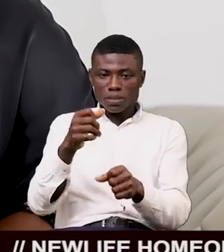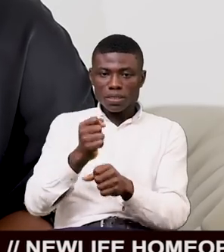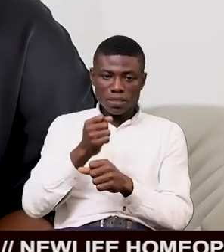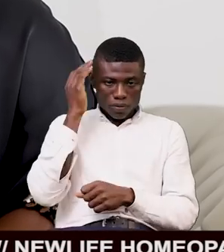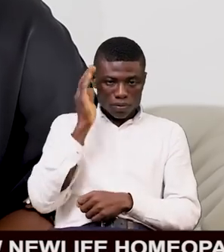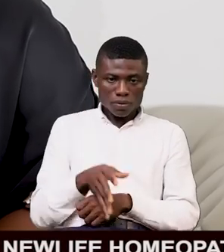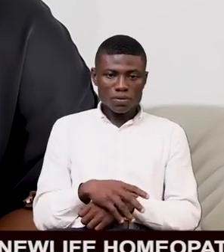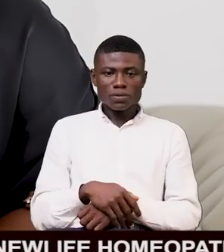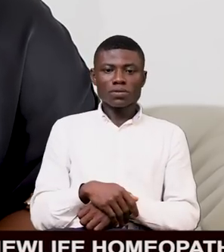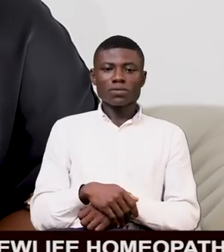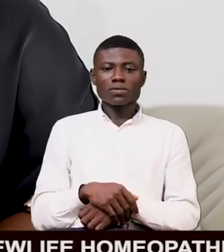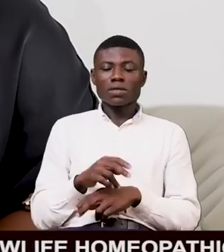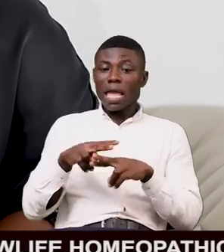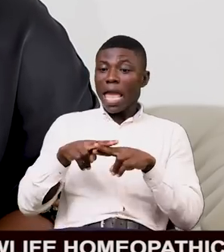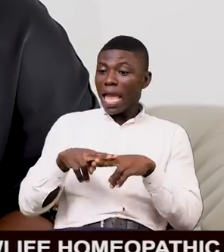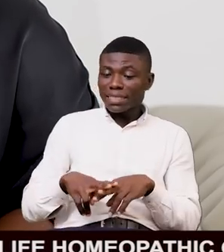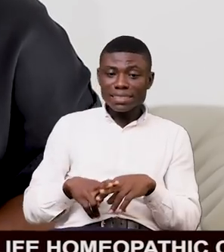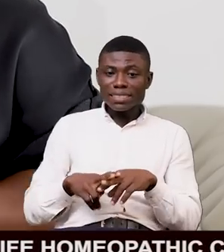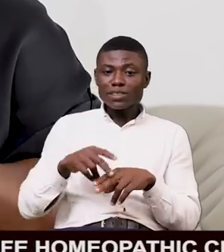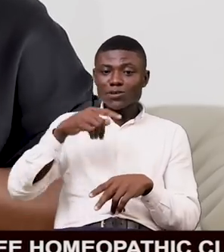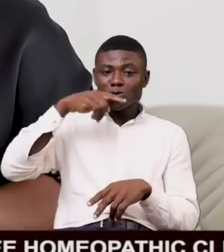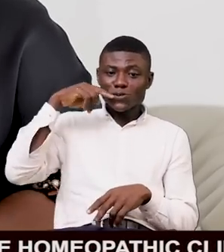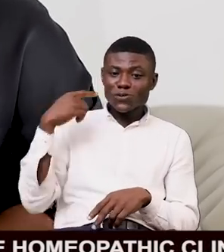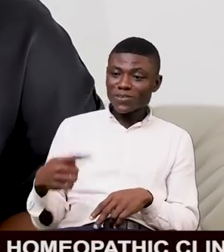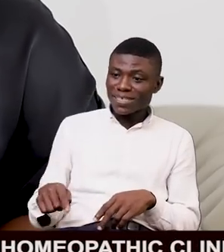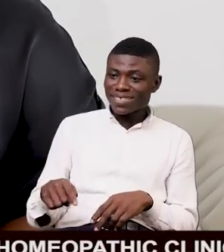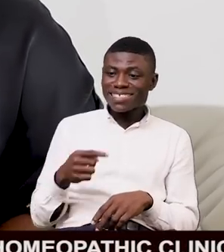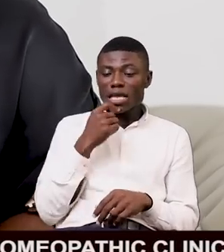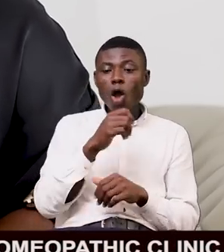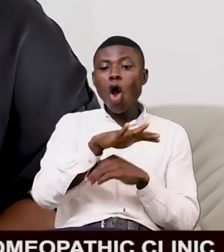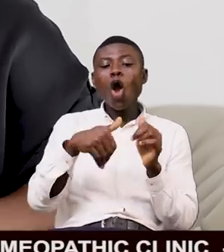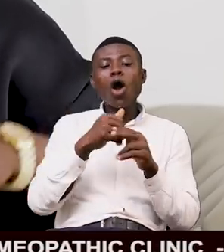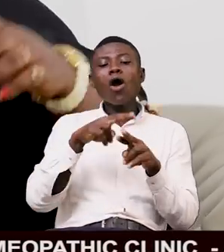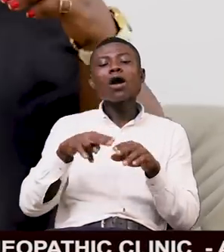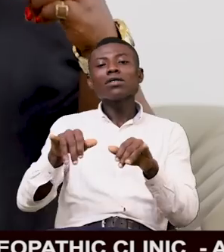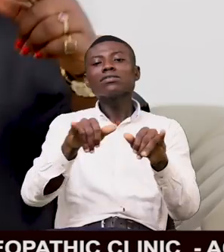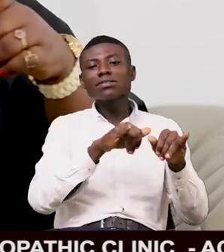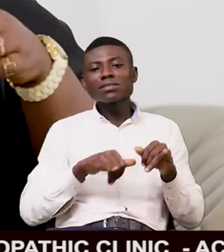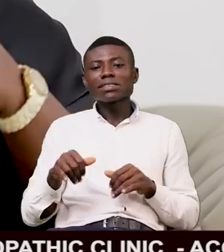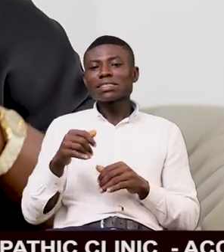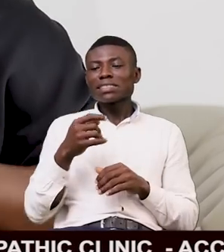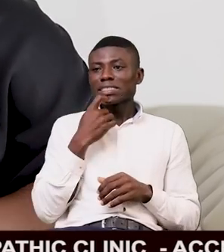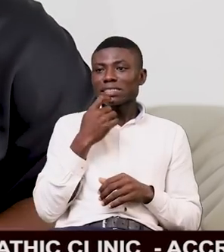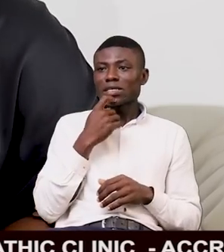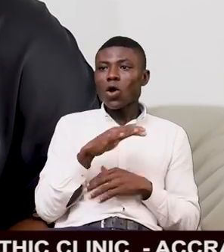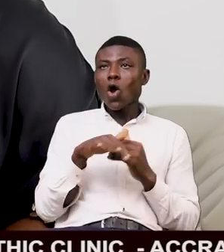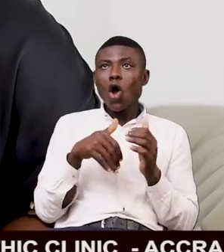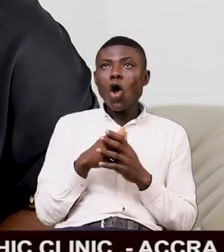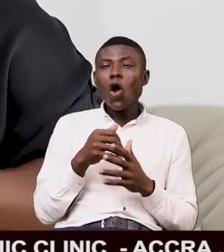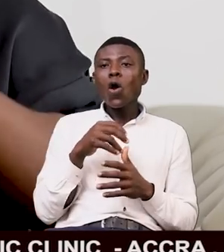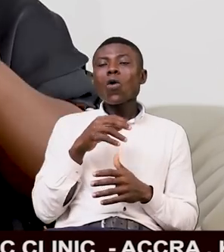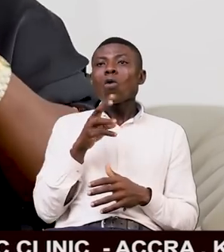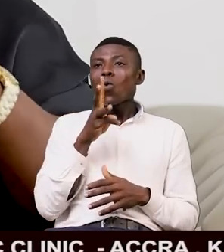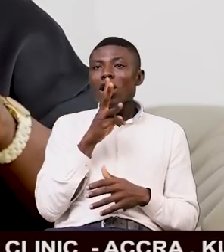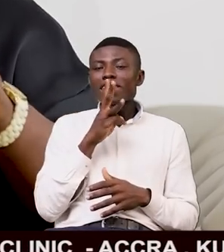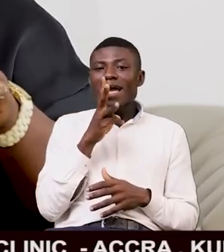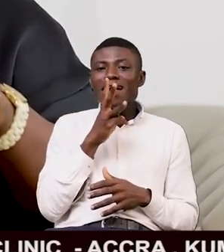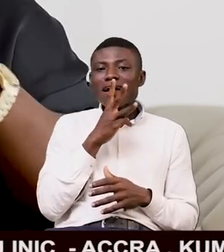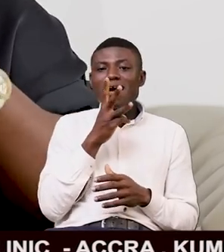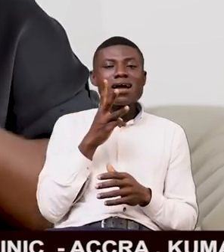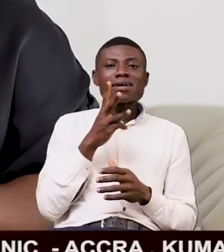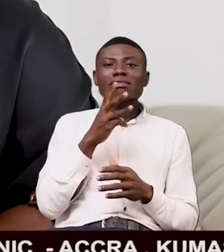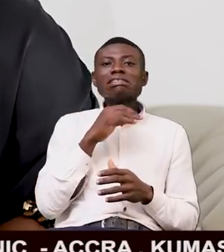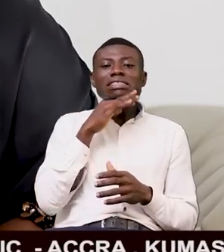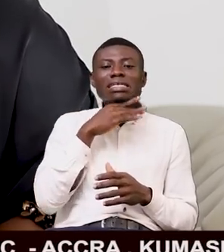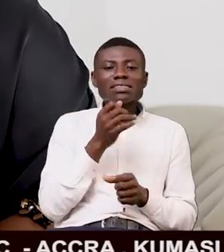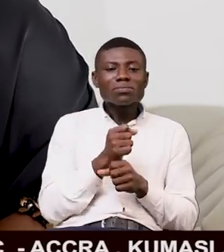eshiya. Enchine die. Okase enchine biya ye enchina. Aye tzaba pebina okase insufin biya dumja. Be dumja ne viye hu se